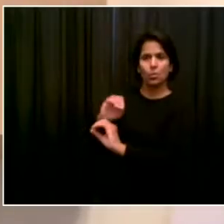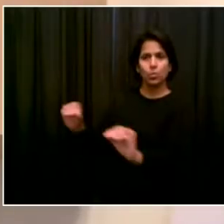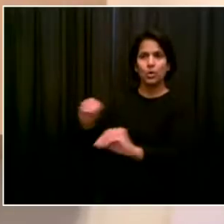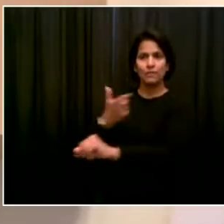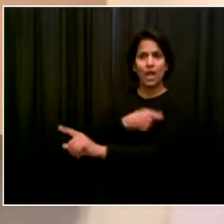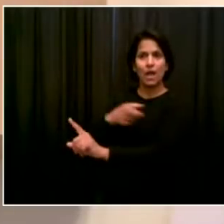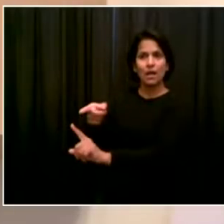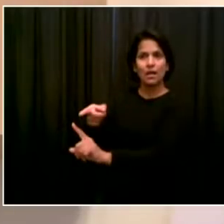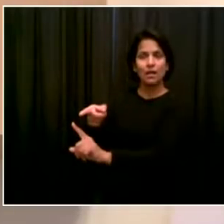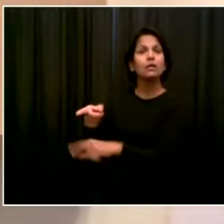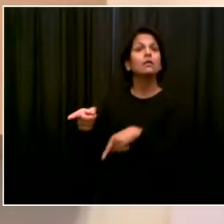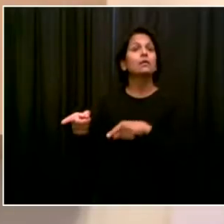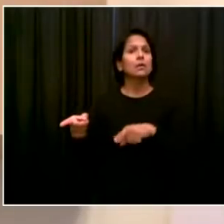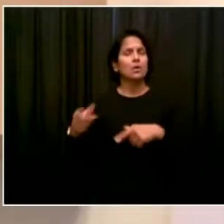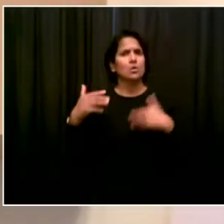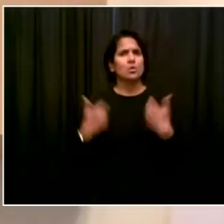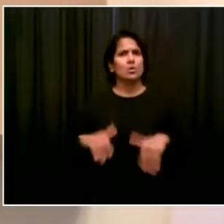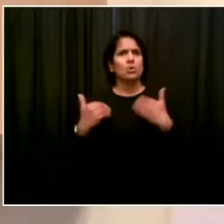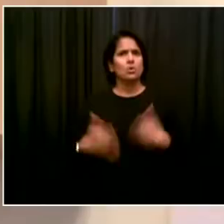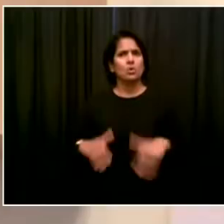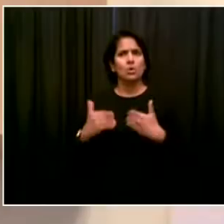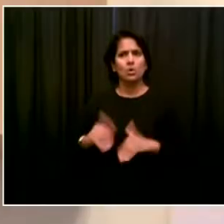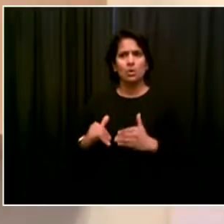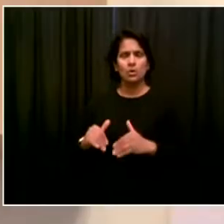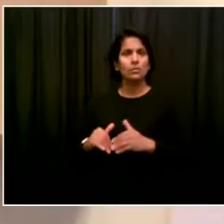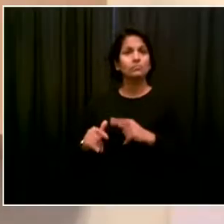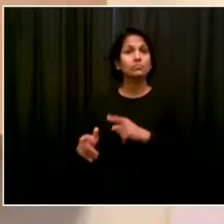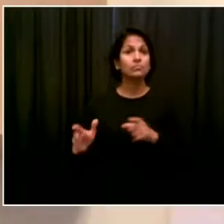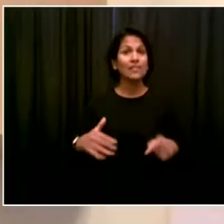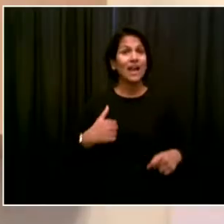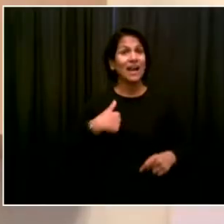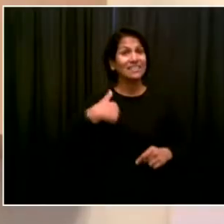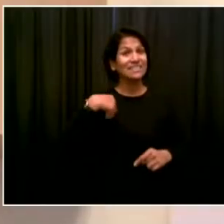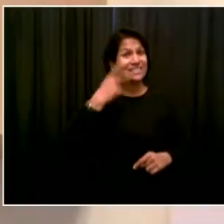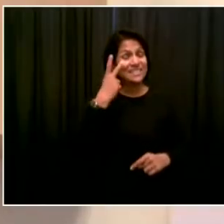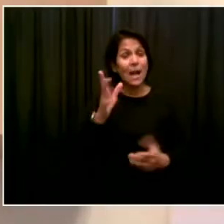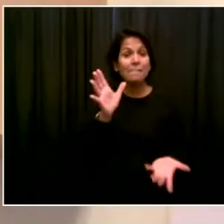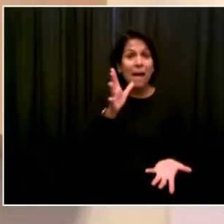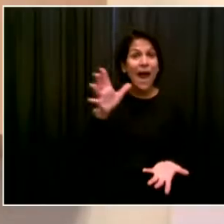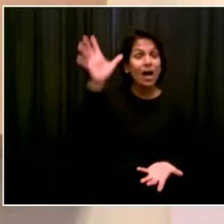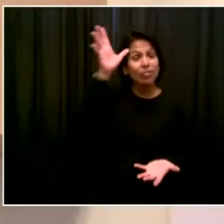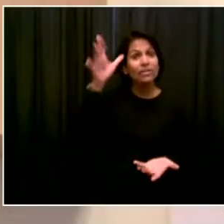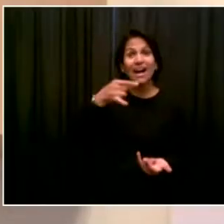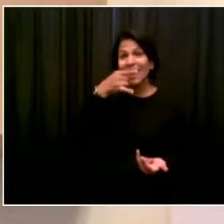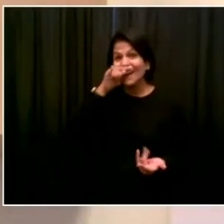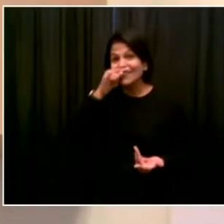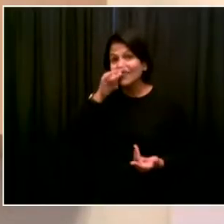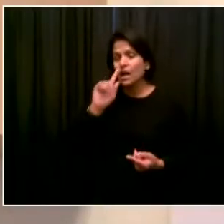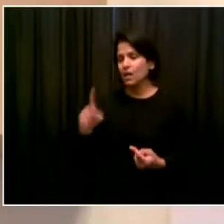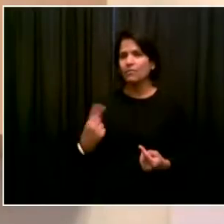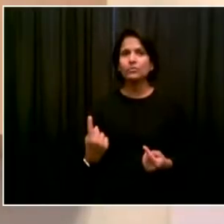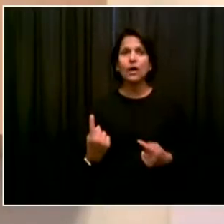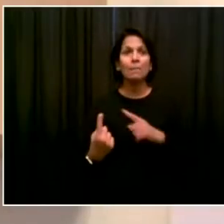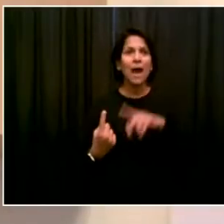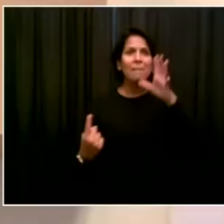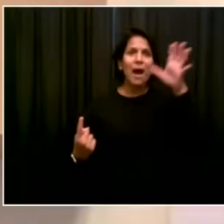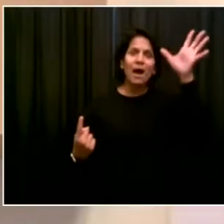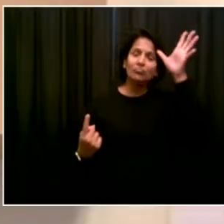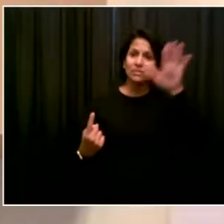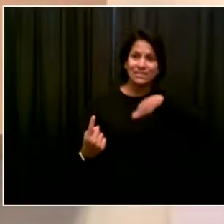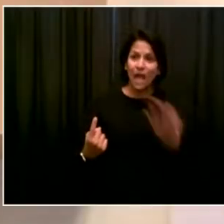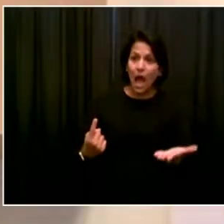talk to children who have been orphaned with parents or grandparents who have died since the vaccines have been introduced. And